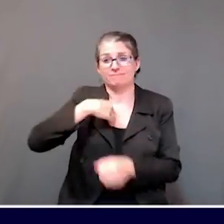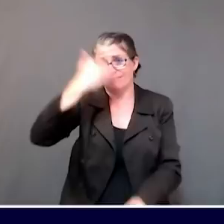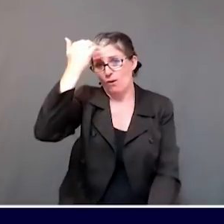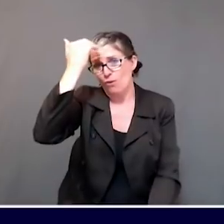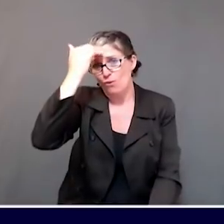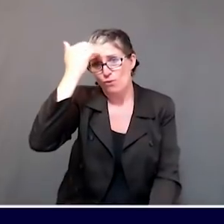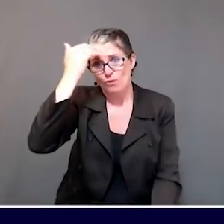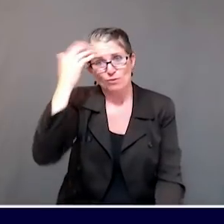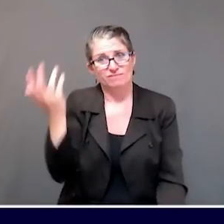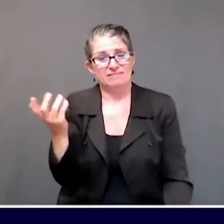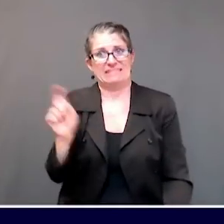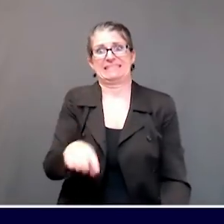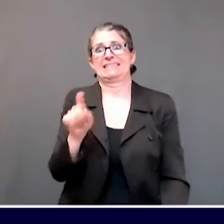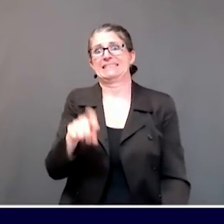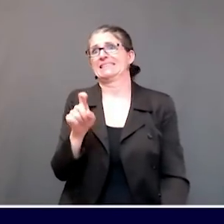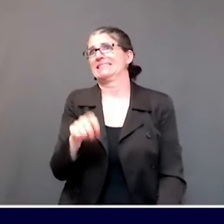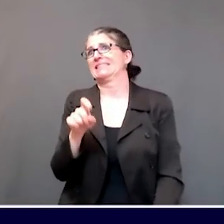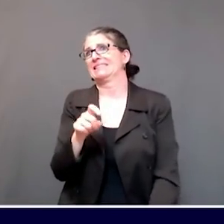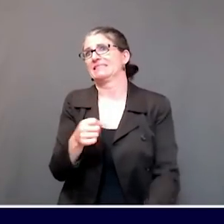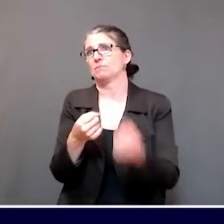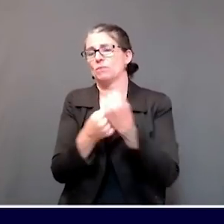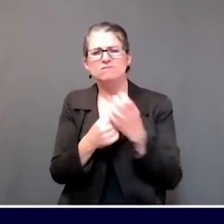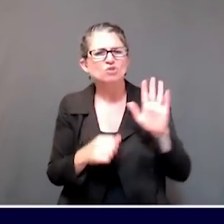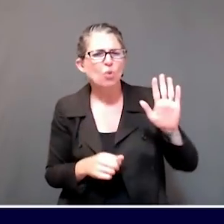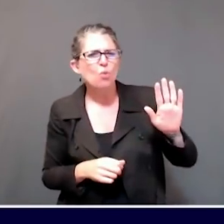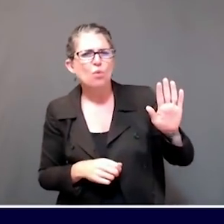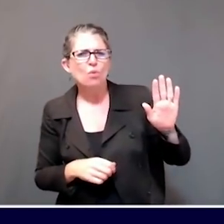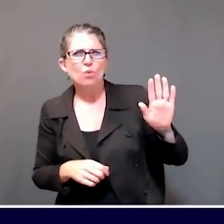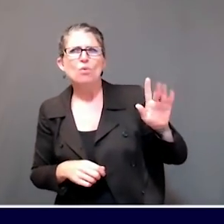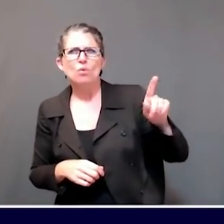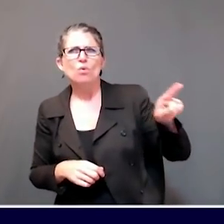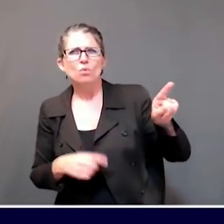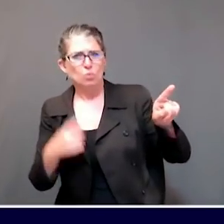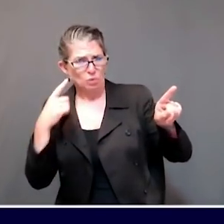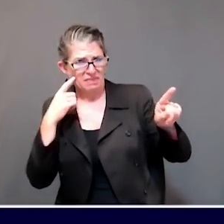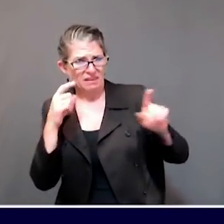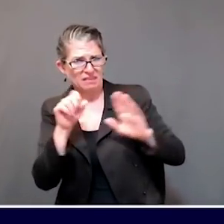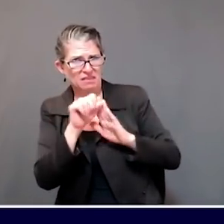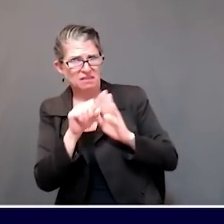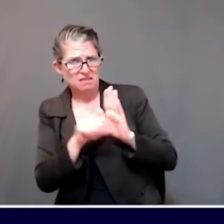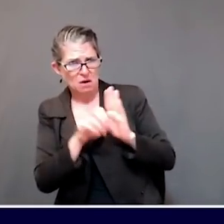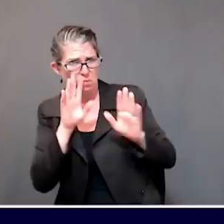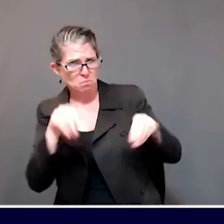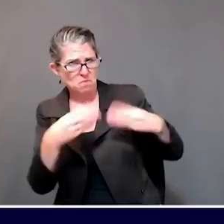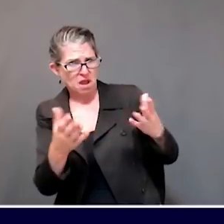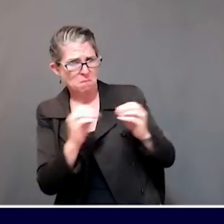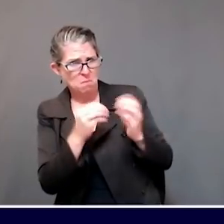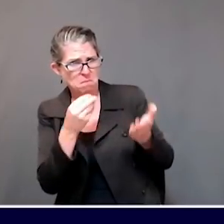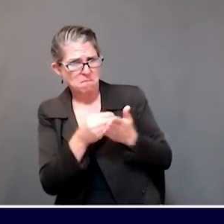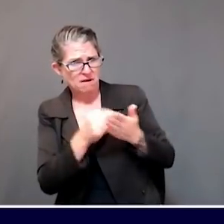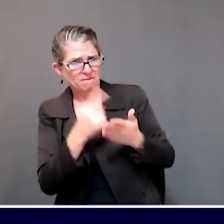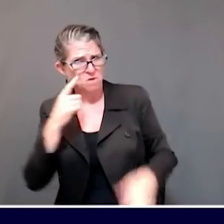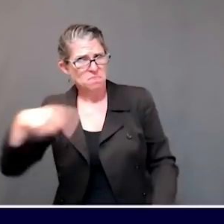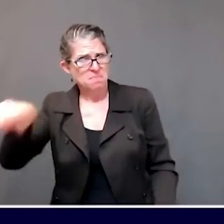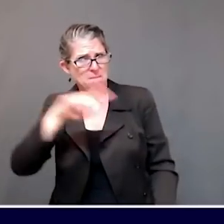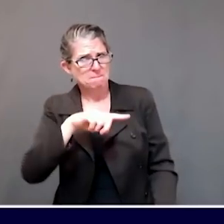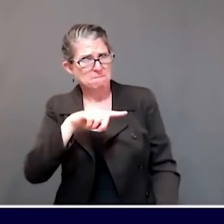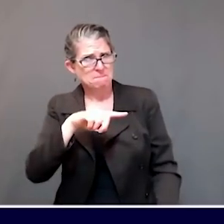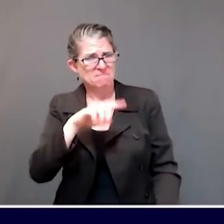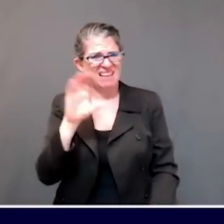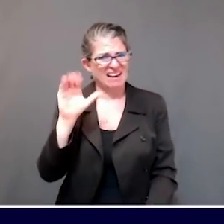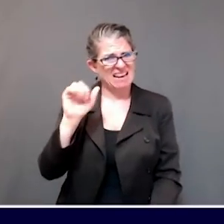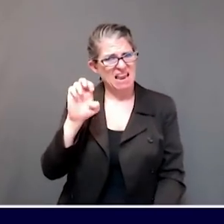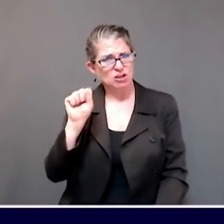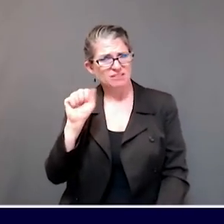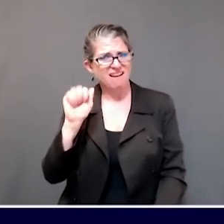state providing them with any additional CARES Act funding? We are always looking and evaluating needs and opportunities,